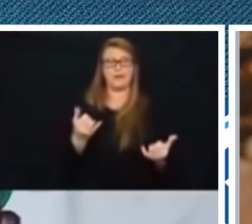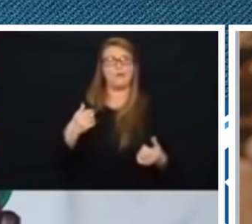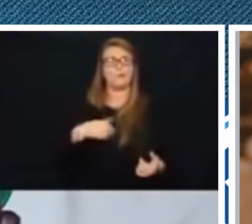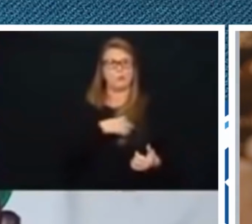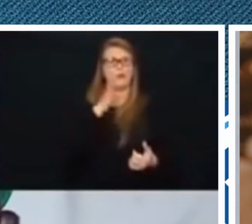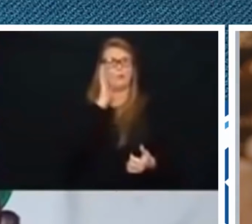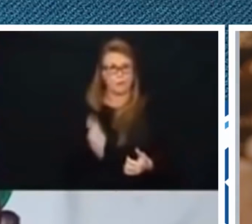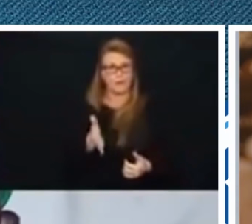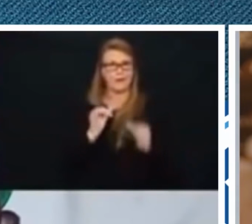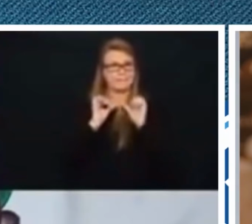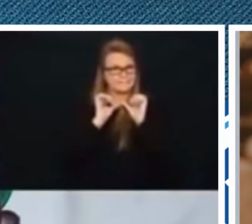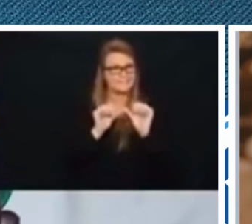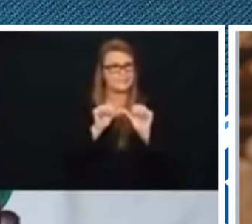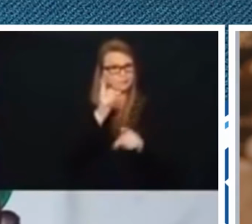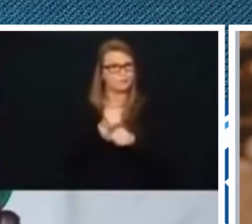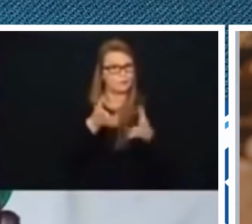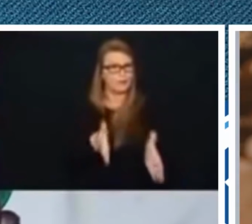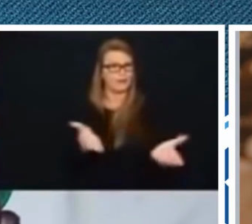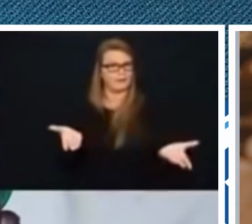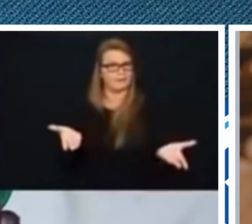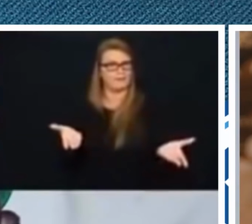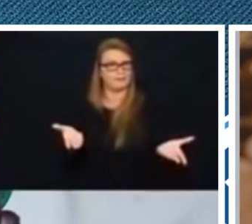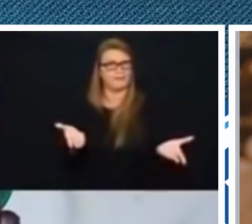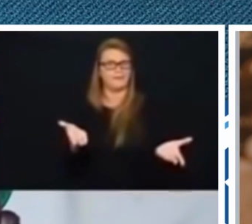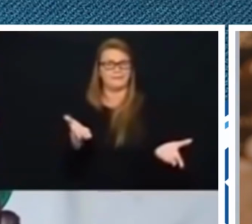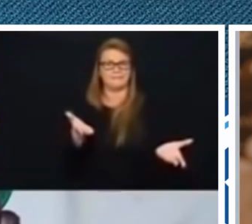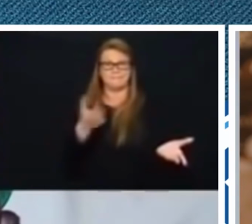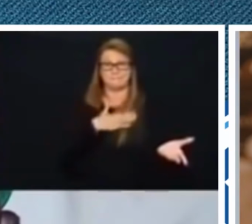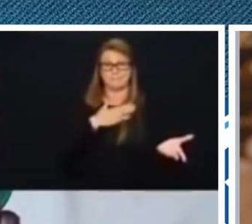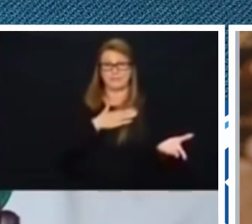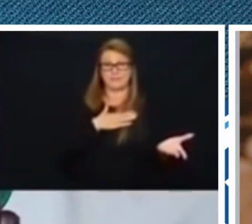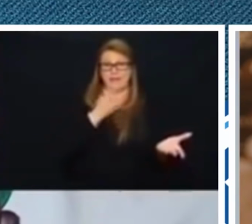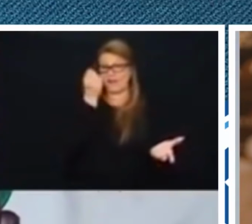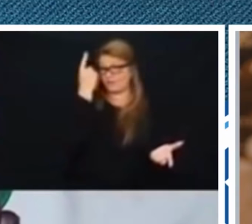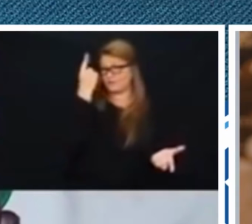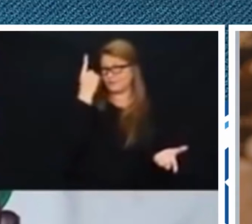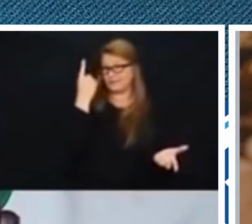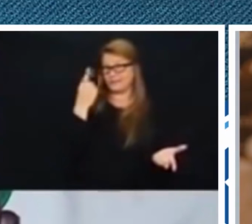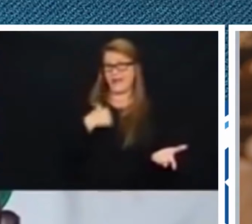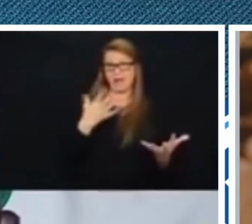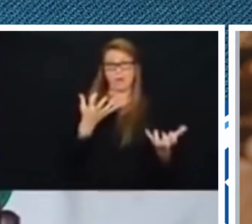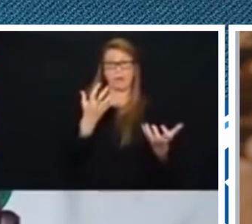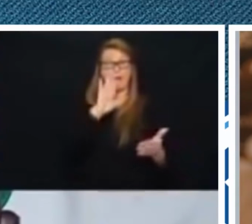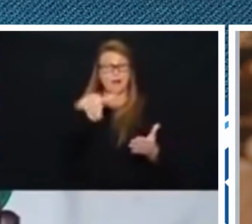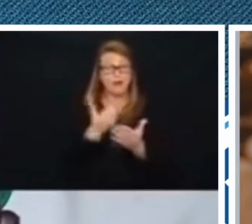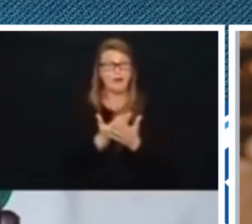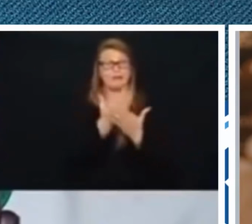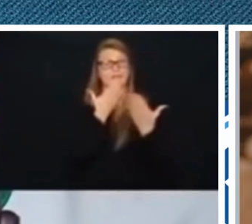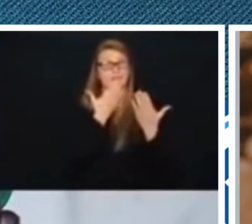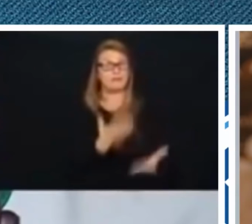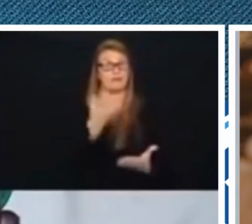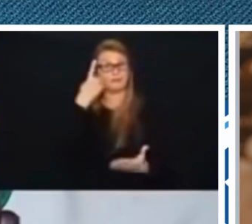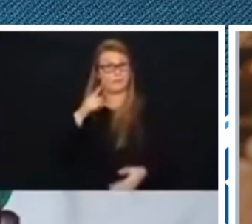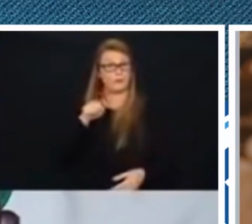to continue on this path. So from the standpoint of my watch, I want nothing but goodness and goodness and goodness for